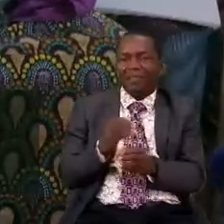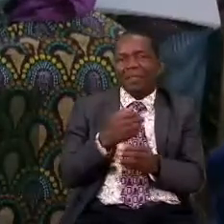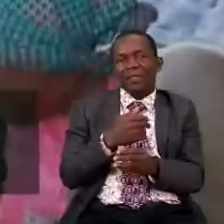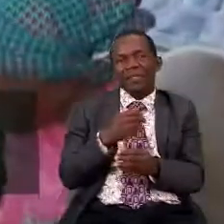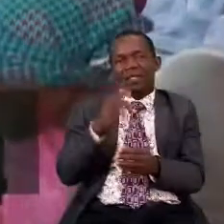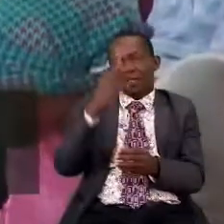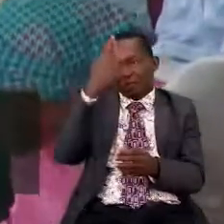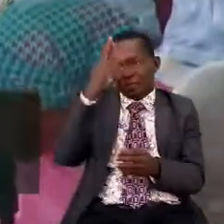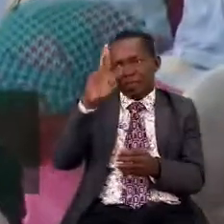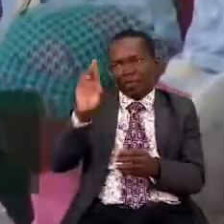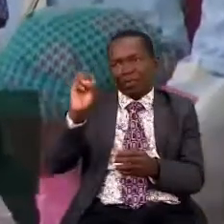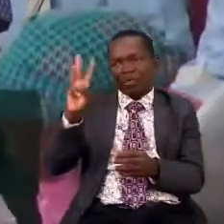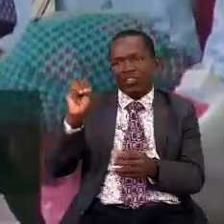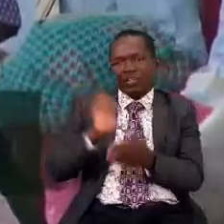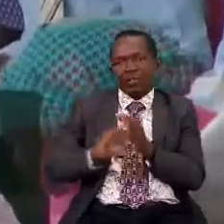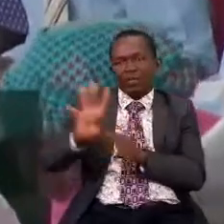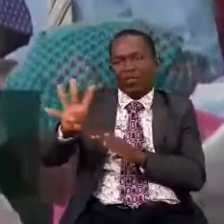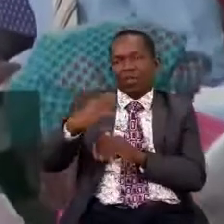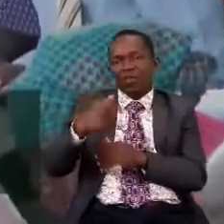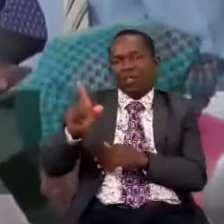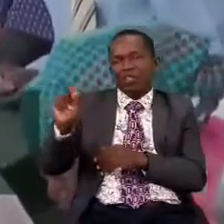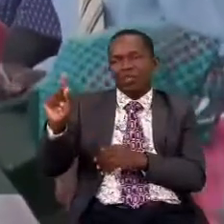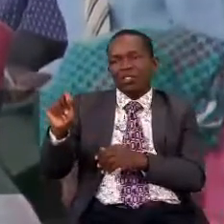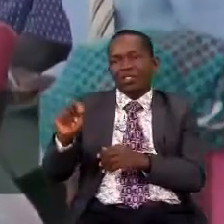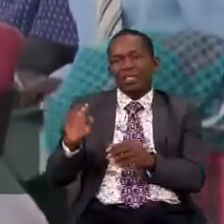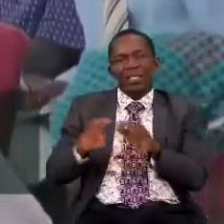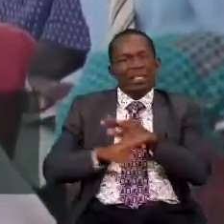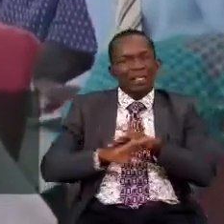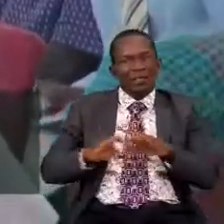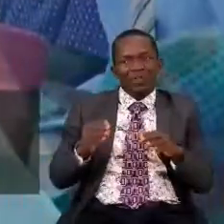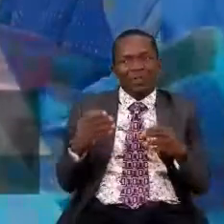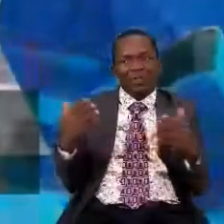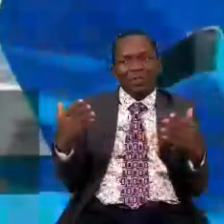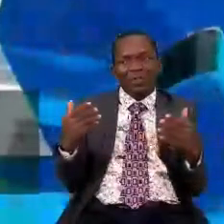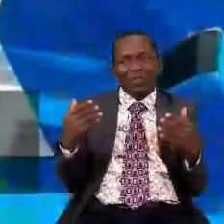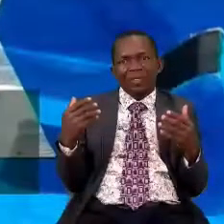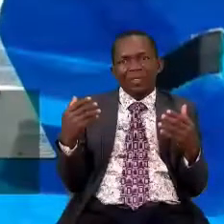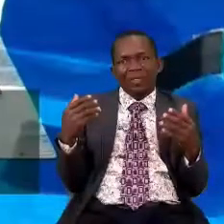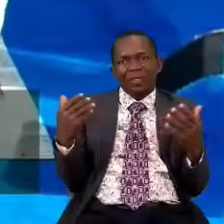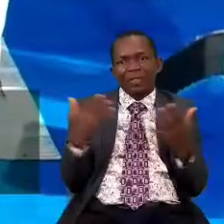through unbelief. Staggered not at the promise of God through